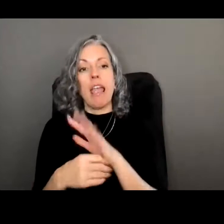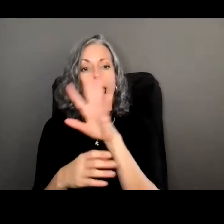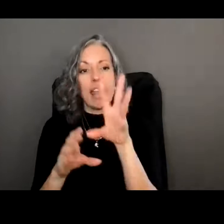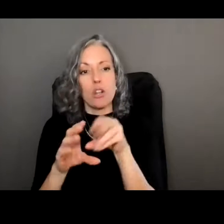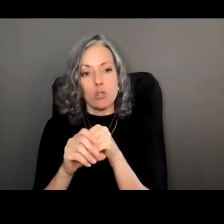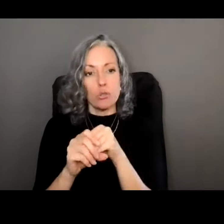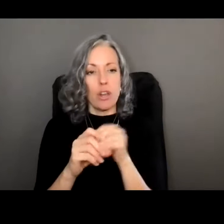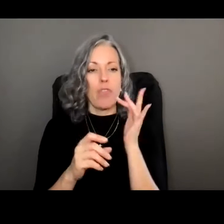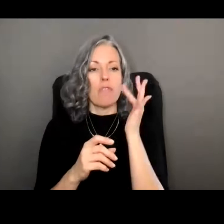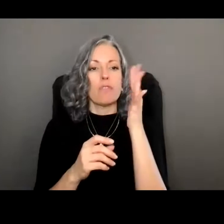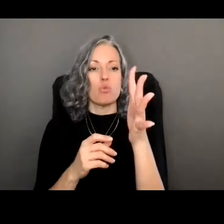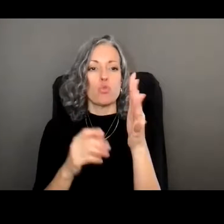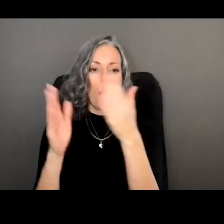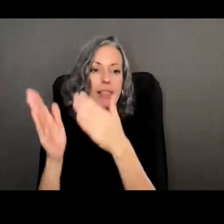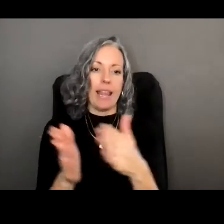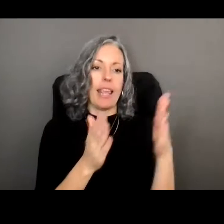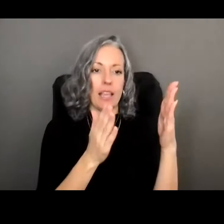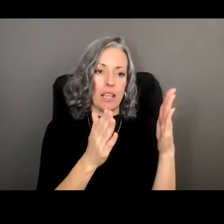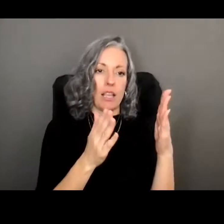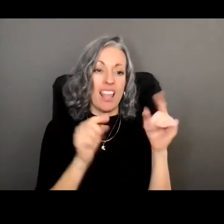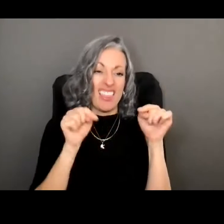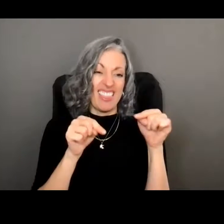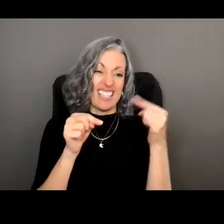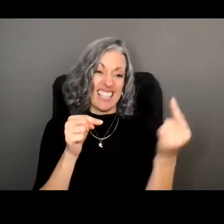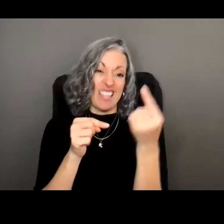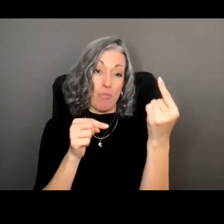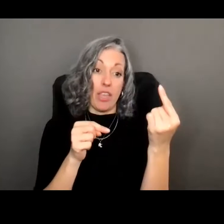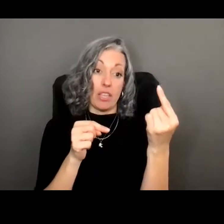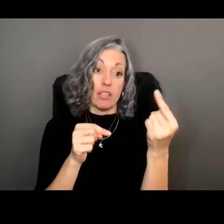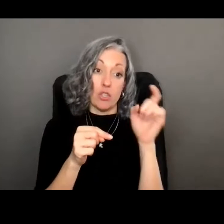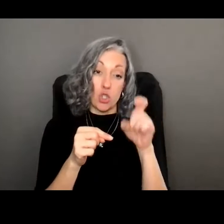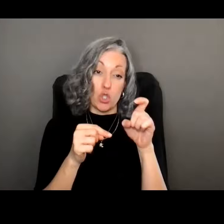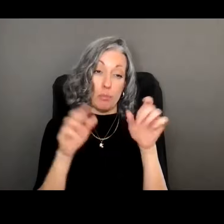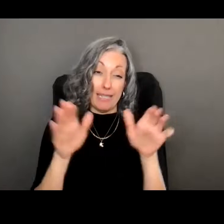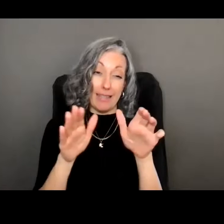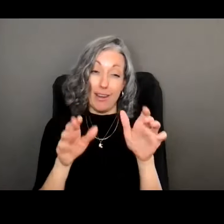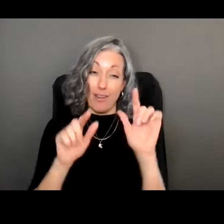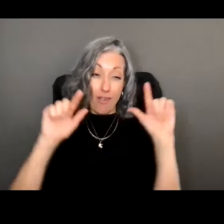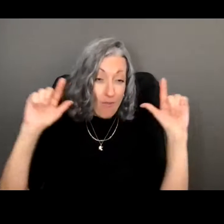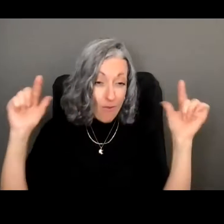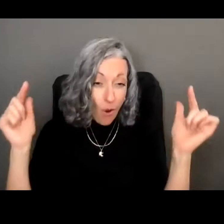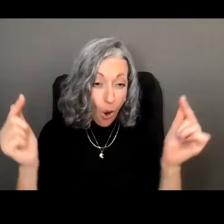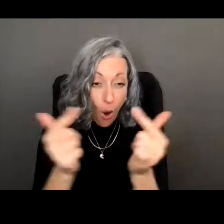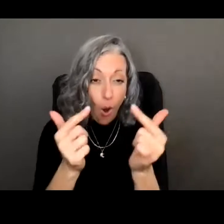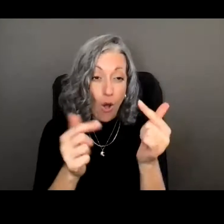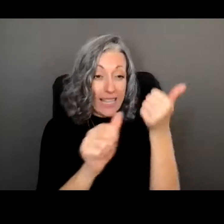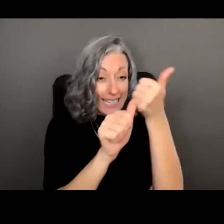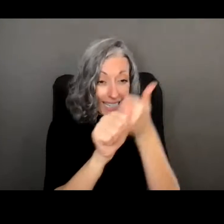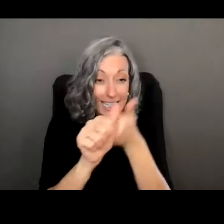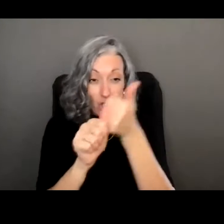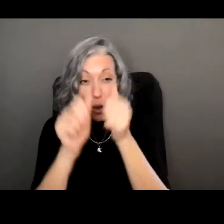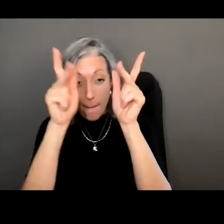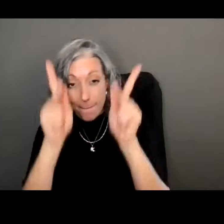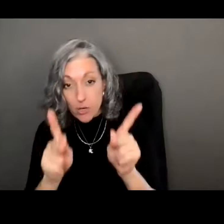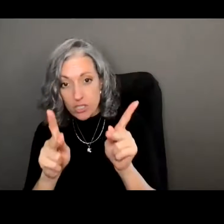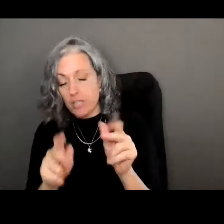future planning. That this is something that should be done for every single person, and I don't